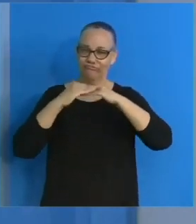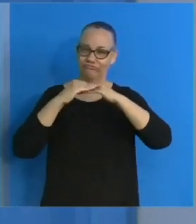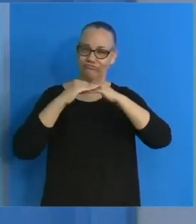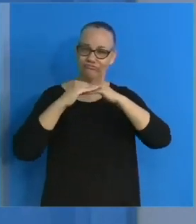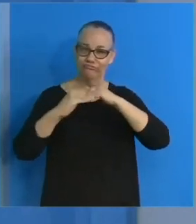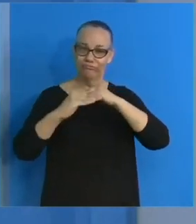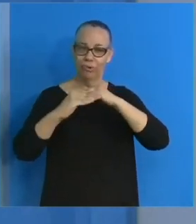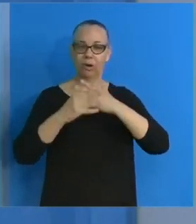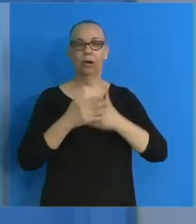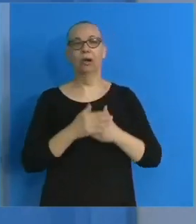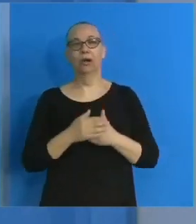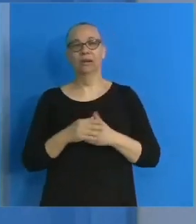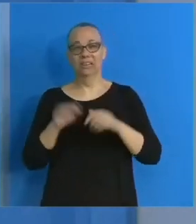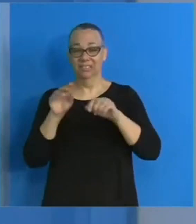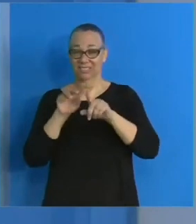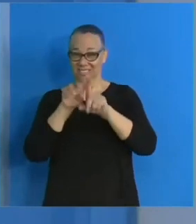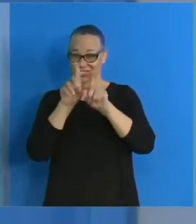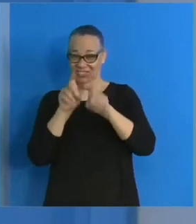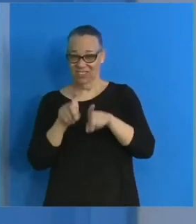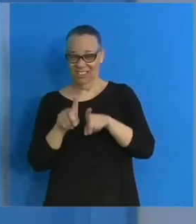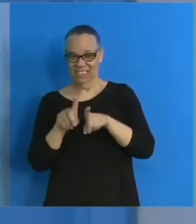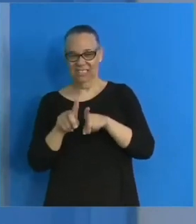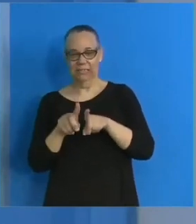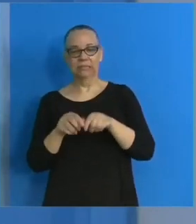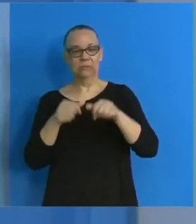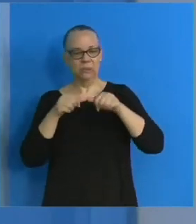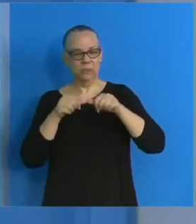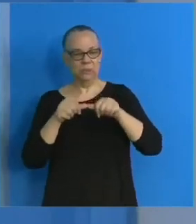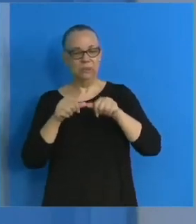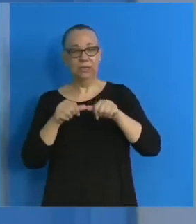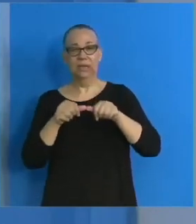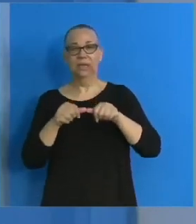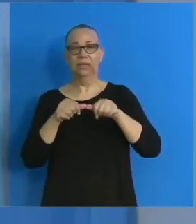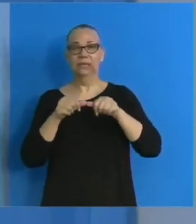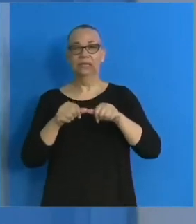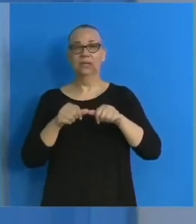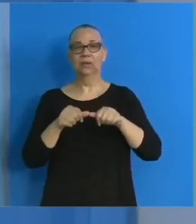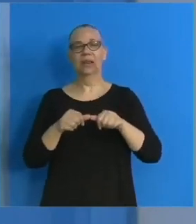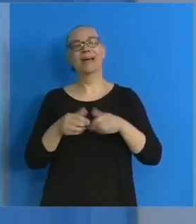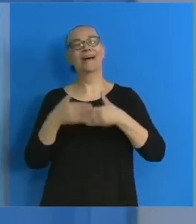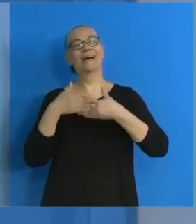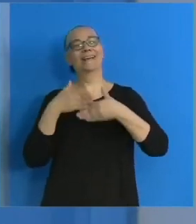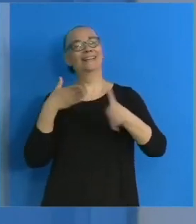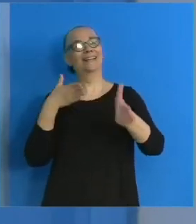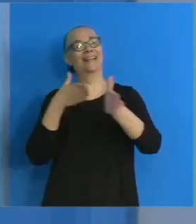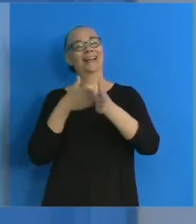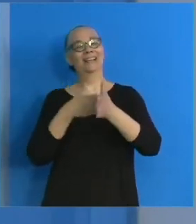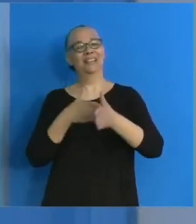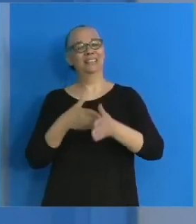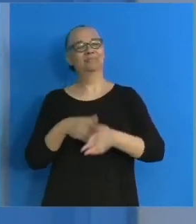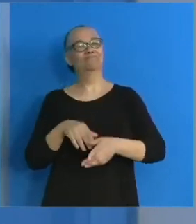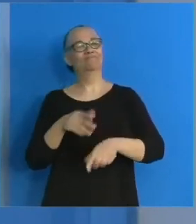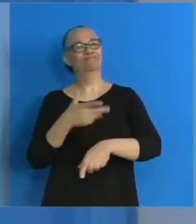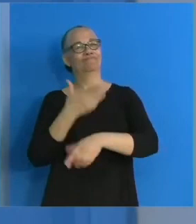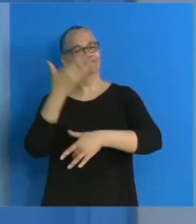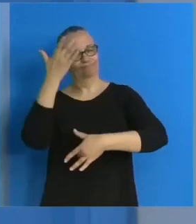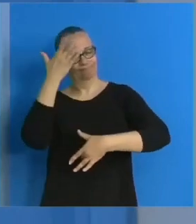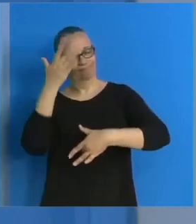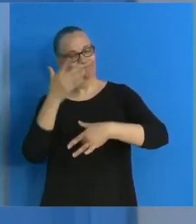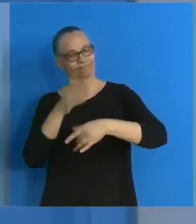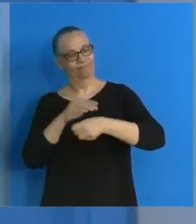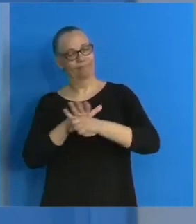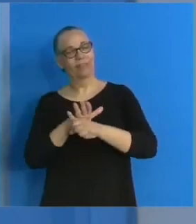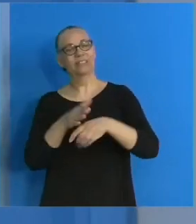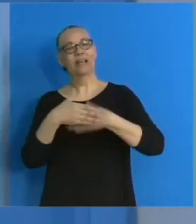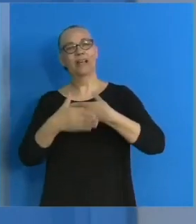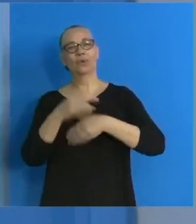have evidence of ongoing immunity against the virus over a year after the trials have started. The